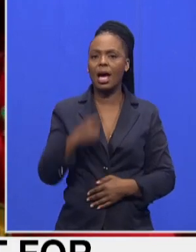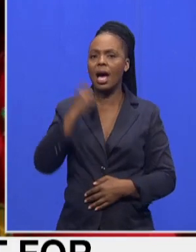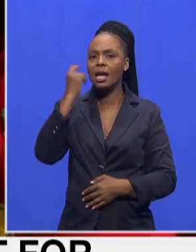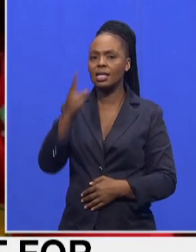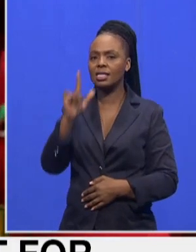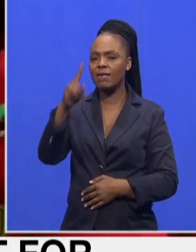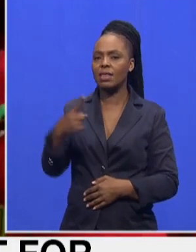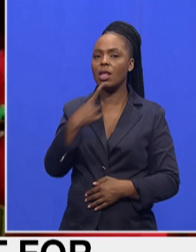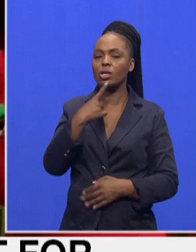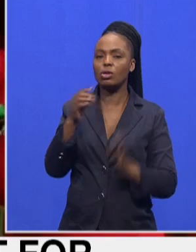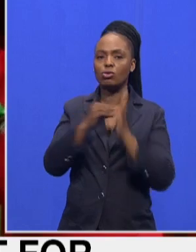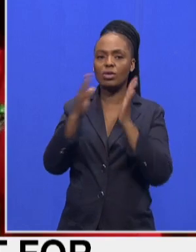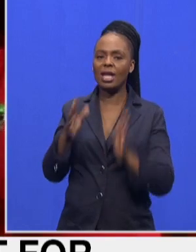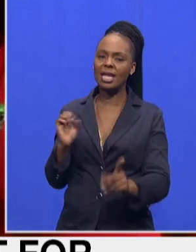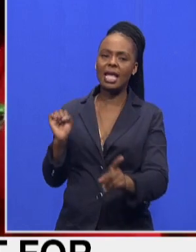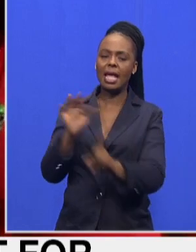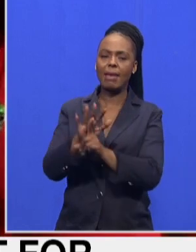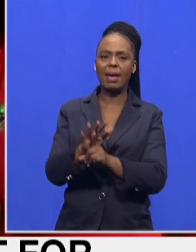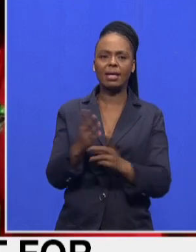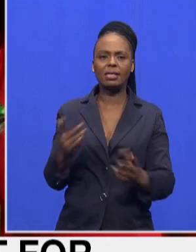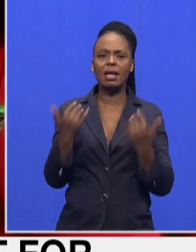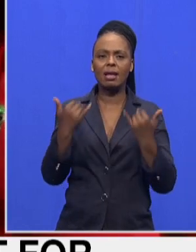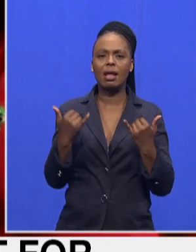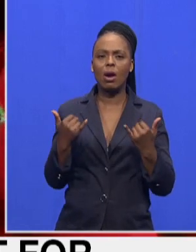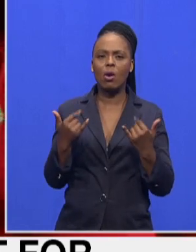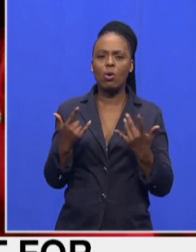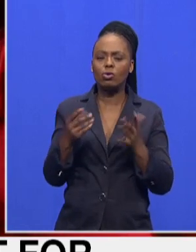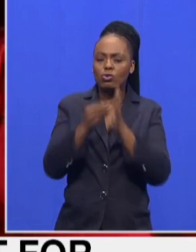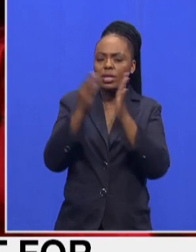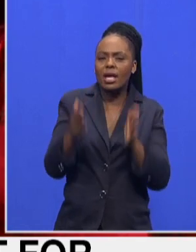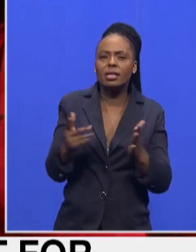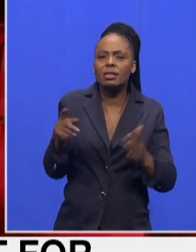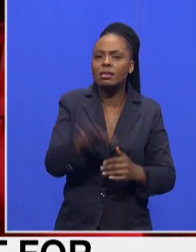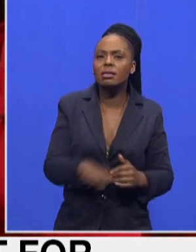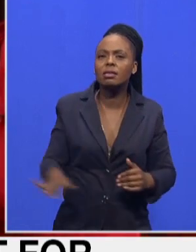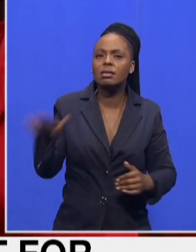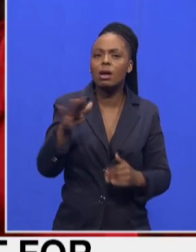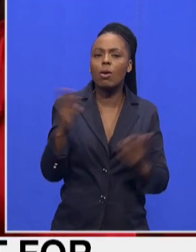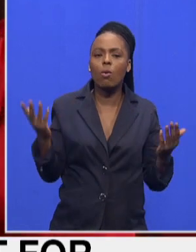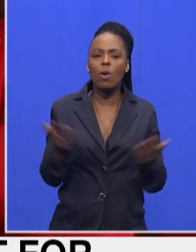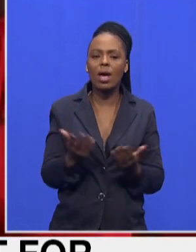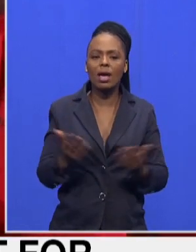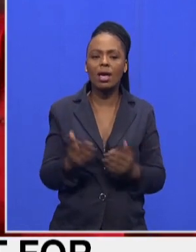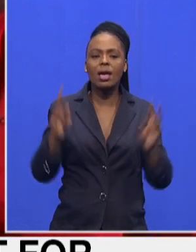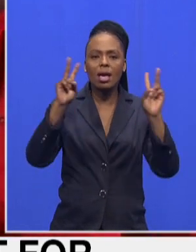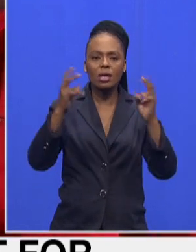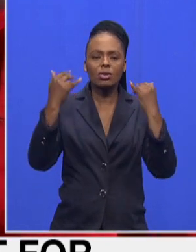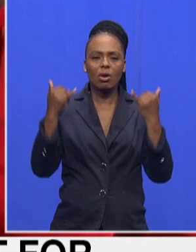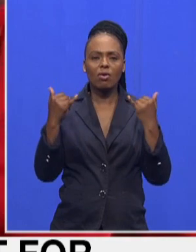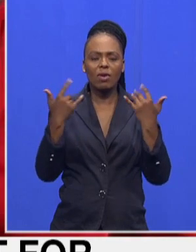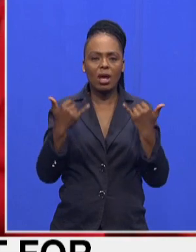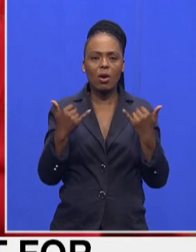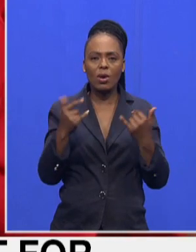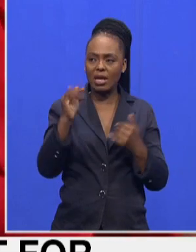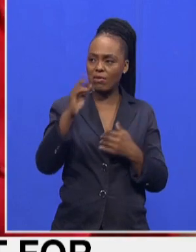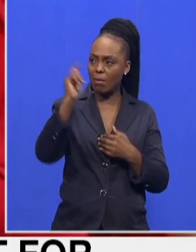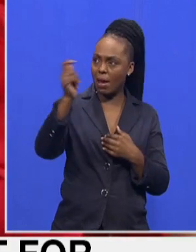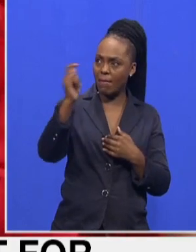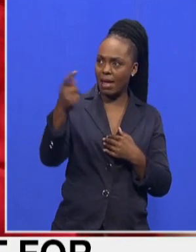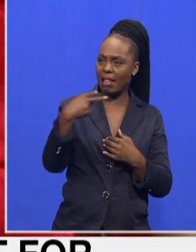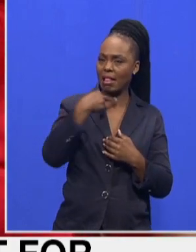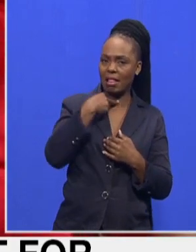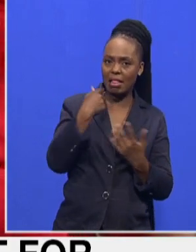are affected. What is the current situation with those students? Where are they? And we also understand the issue of fee blocks, and if you are unable to register, it